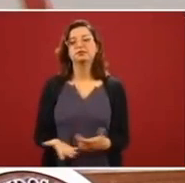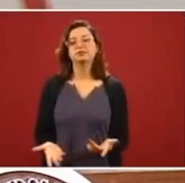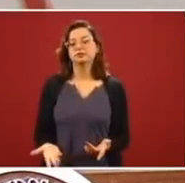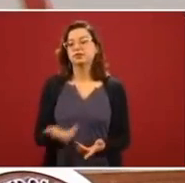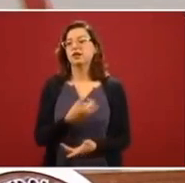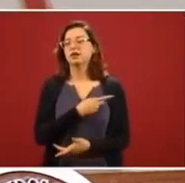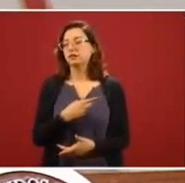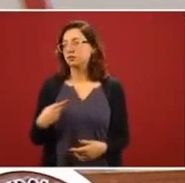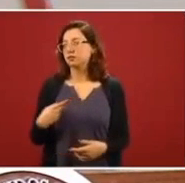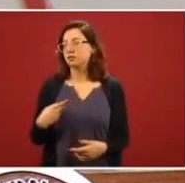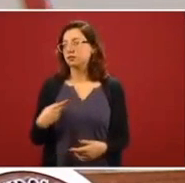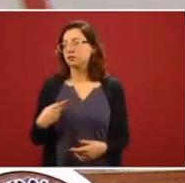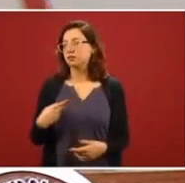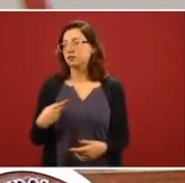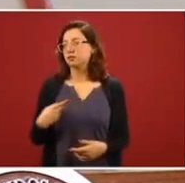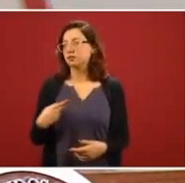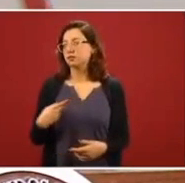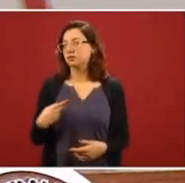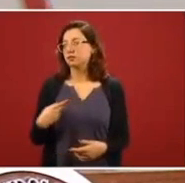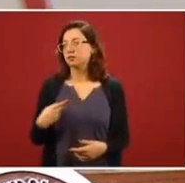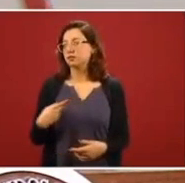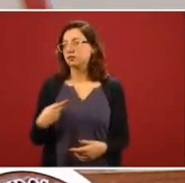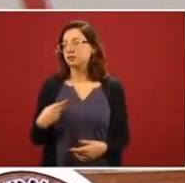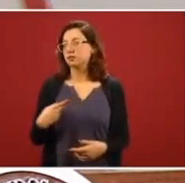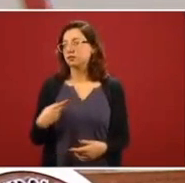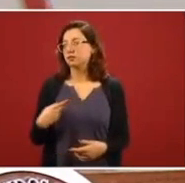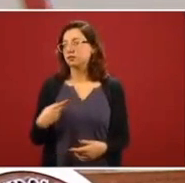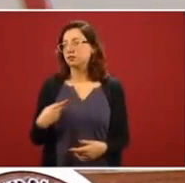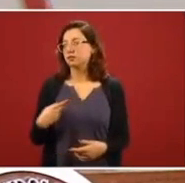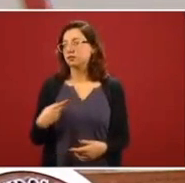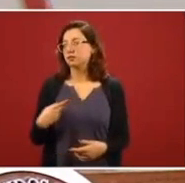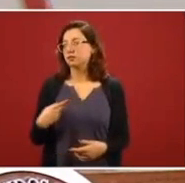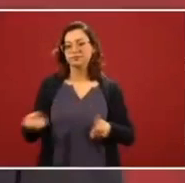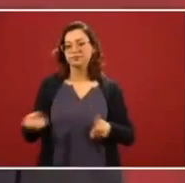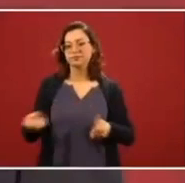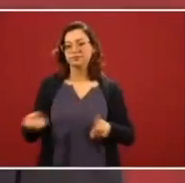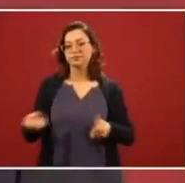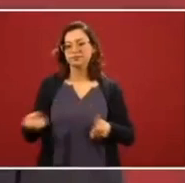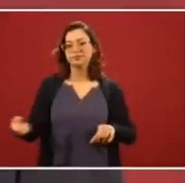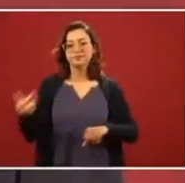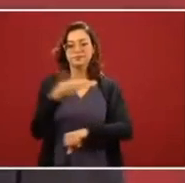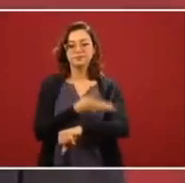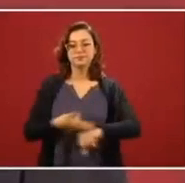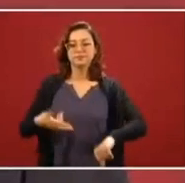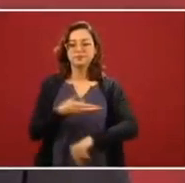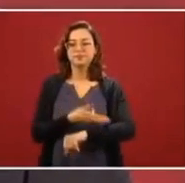organizada, planeada, And in an organized way, a planned way,